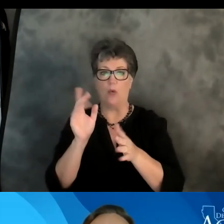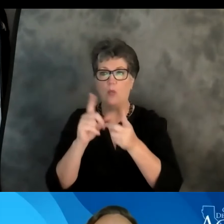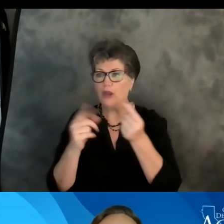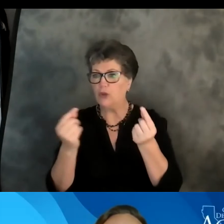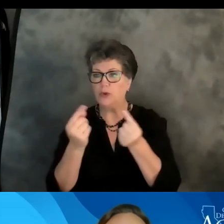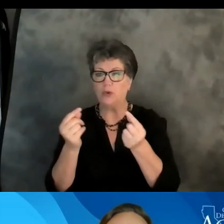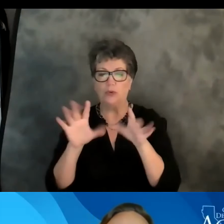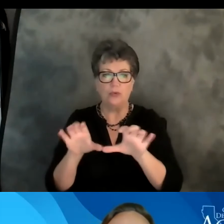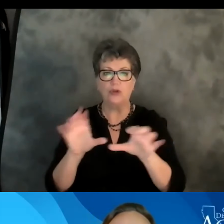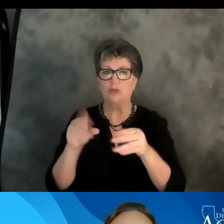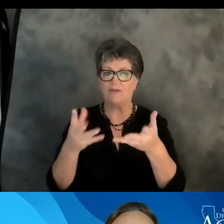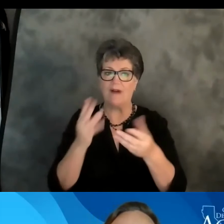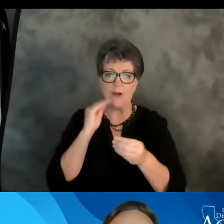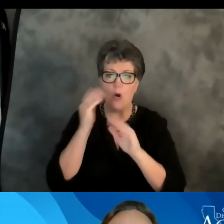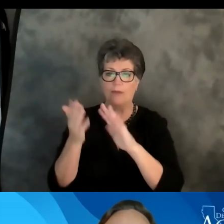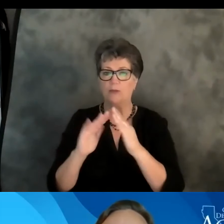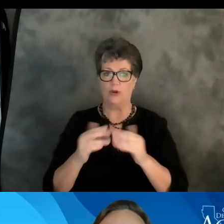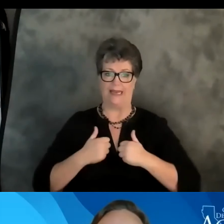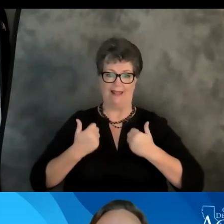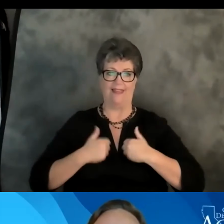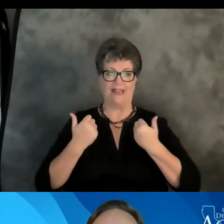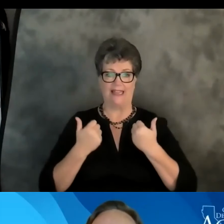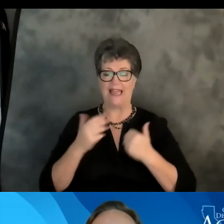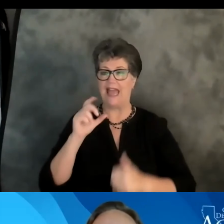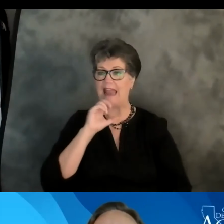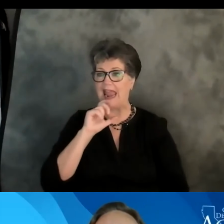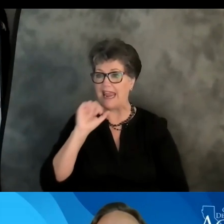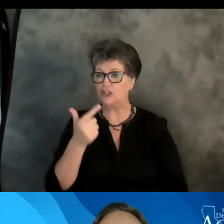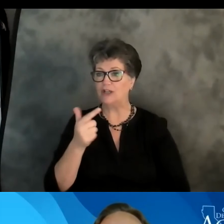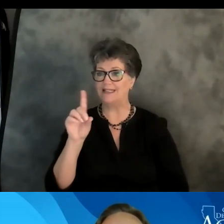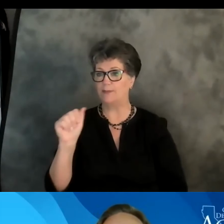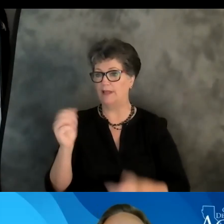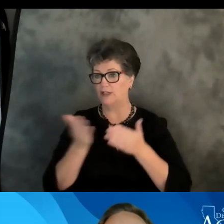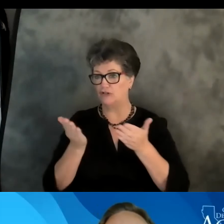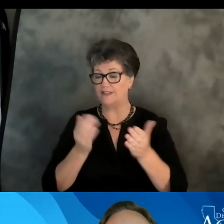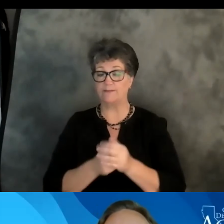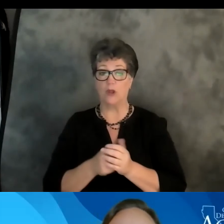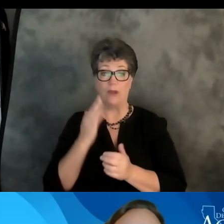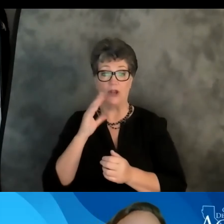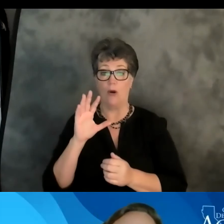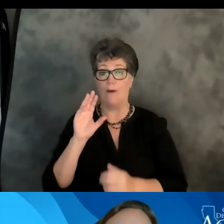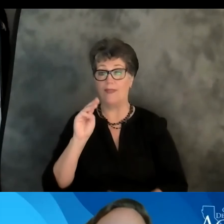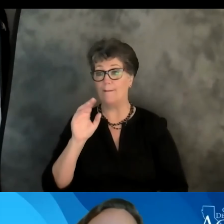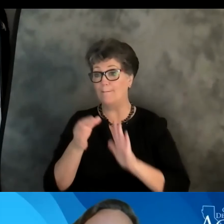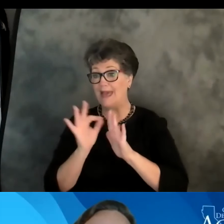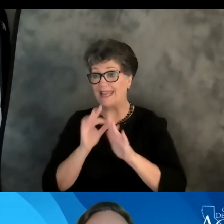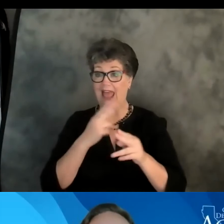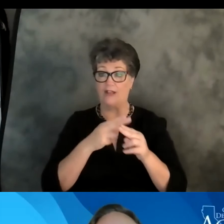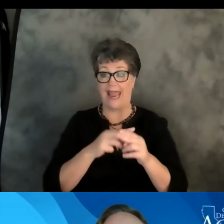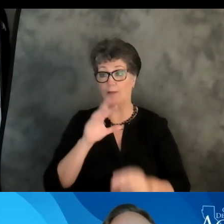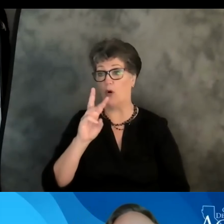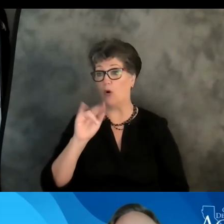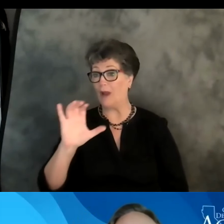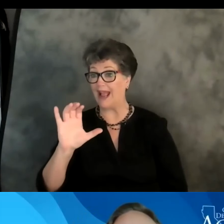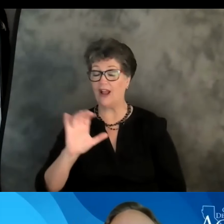in providing home and community living and aging and disability services. I think many of us know the Medi-Cal name or the WIC name or